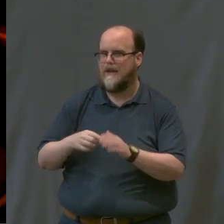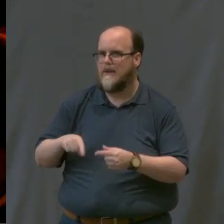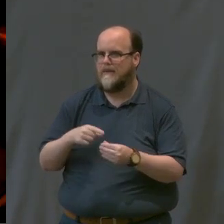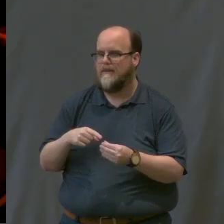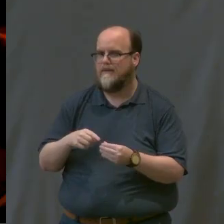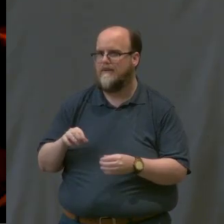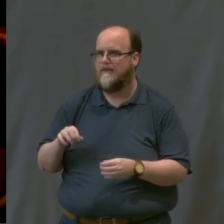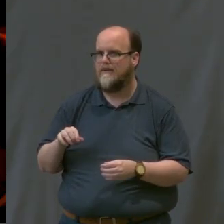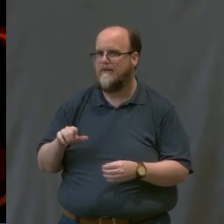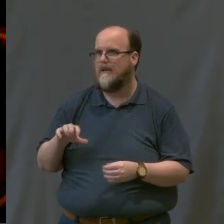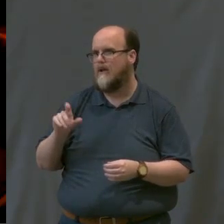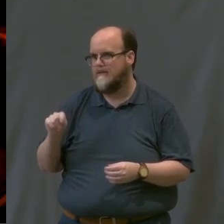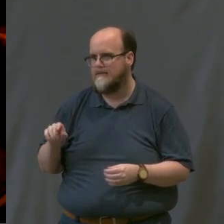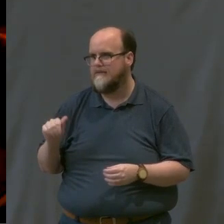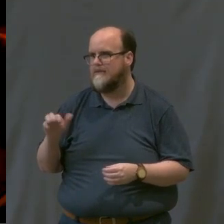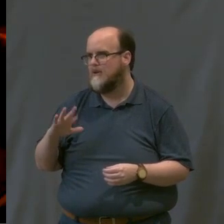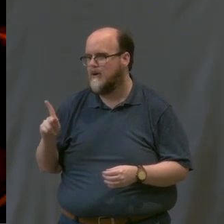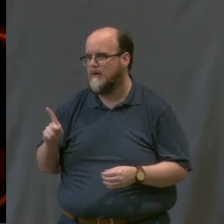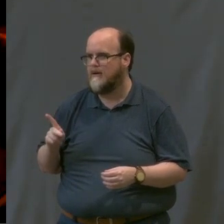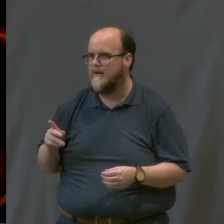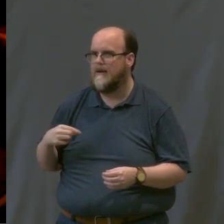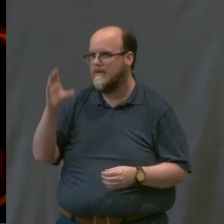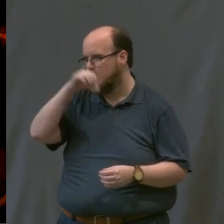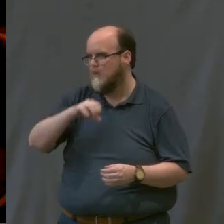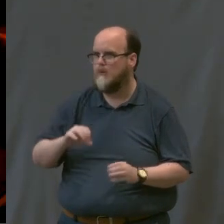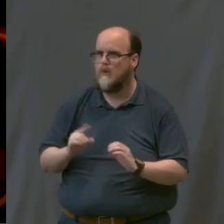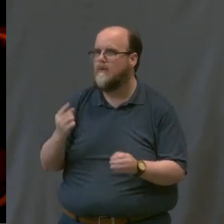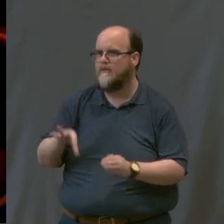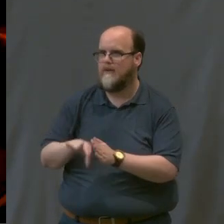yet? I assume not.